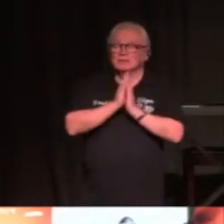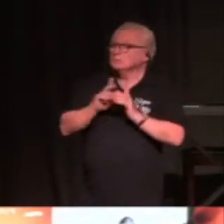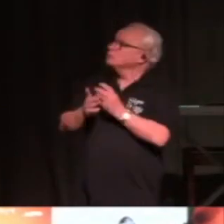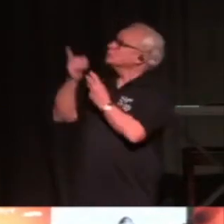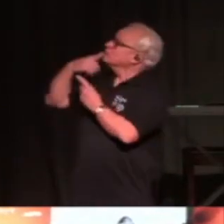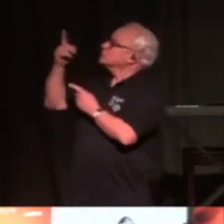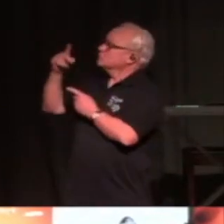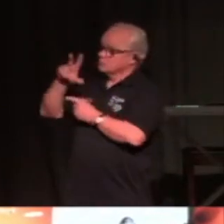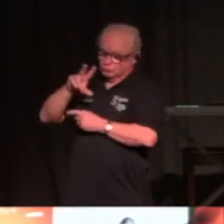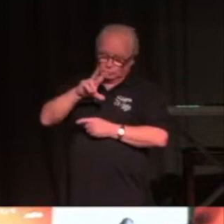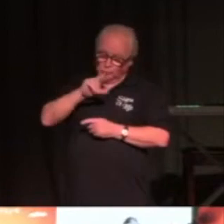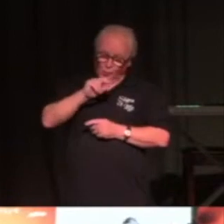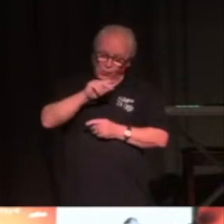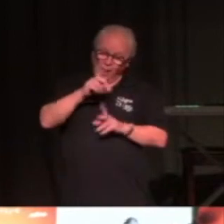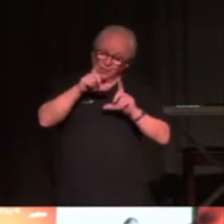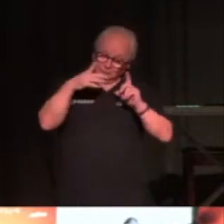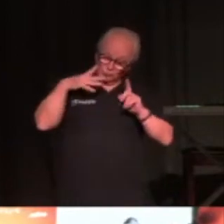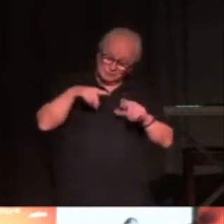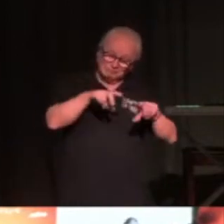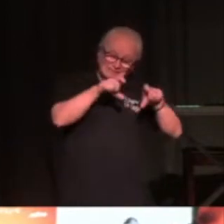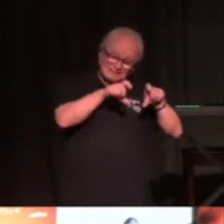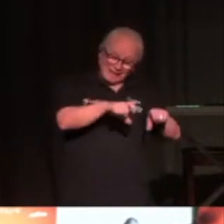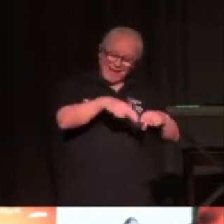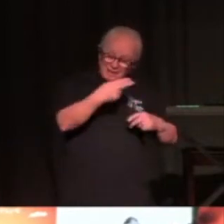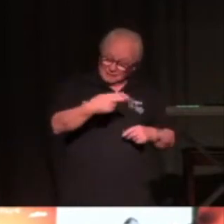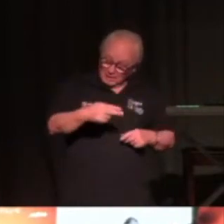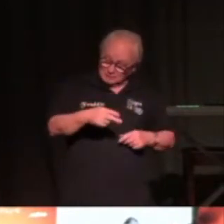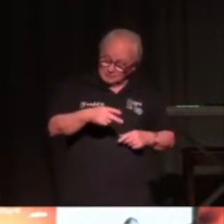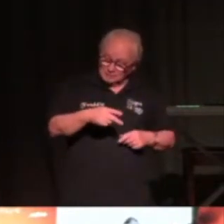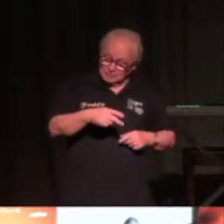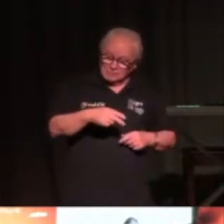camp on this place of hearing the voice.